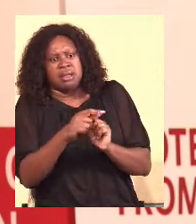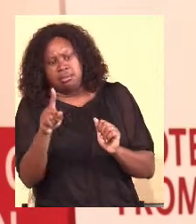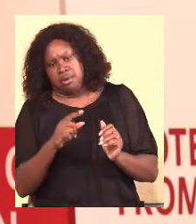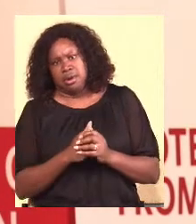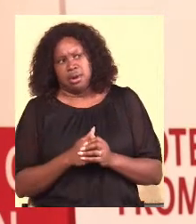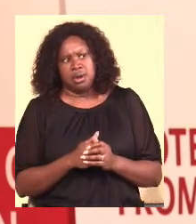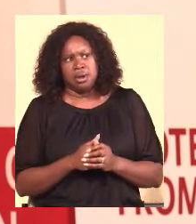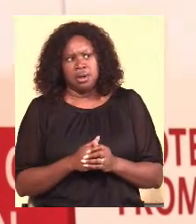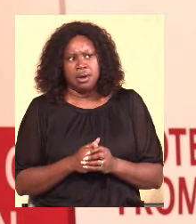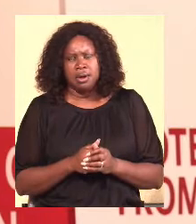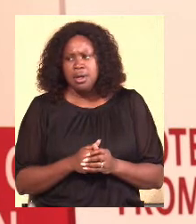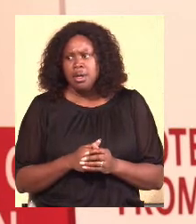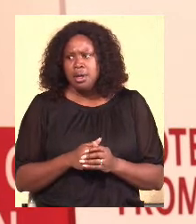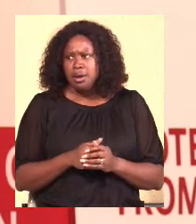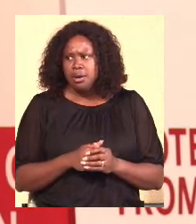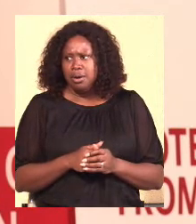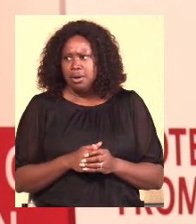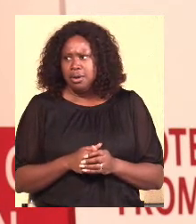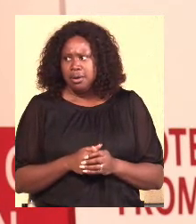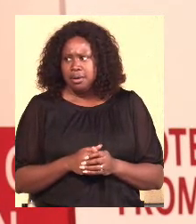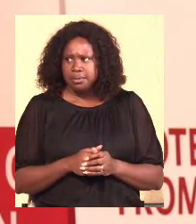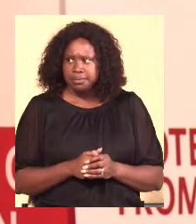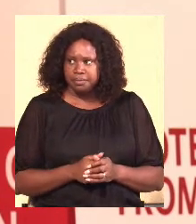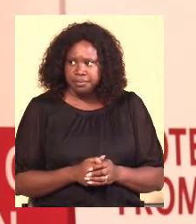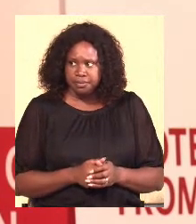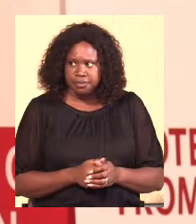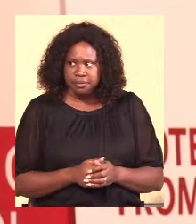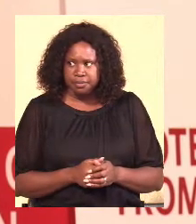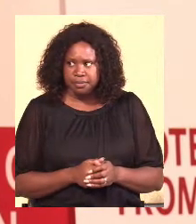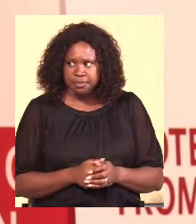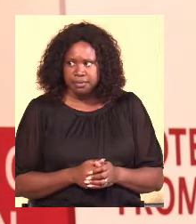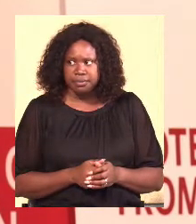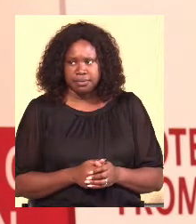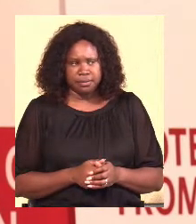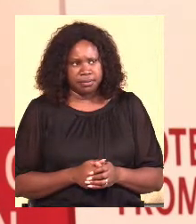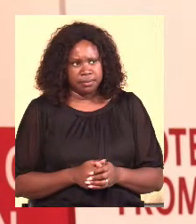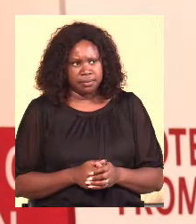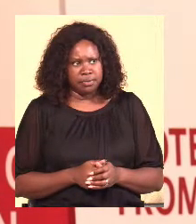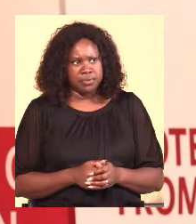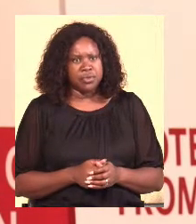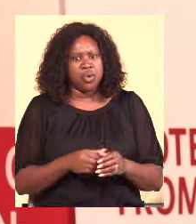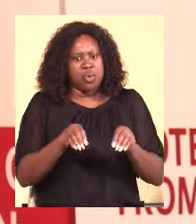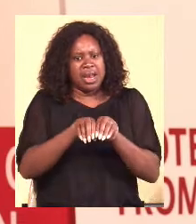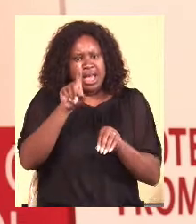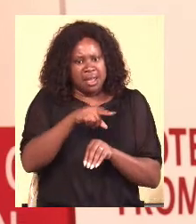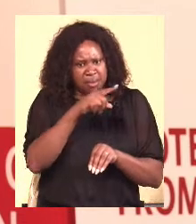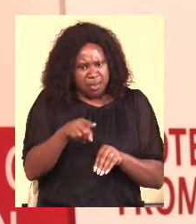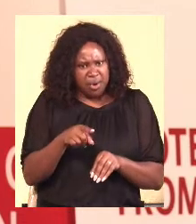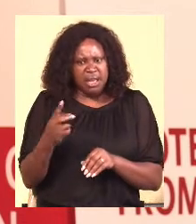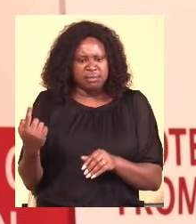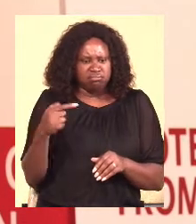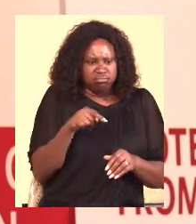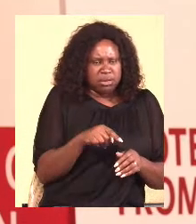hulaba law that he has been repeatedly making this mistake. If eventually he has corrected that mistake, you